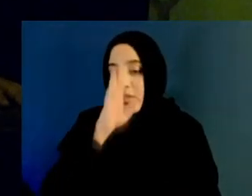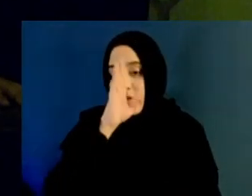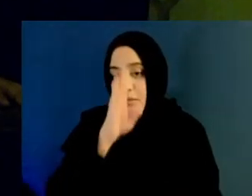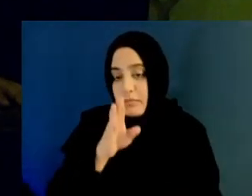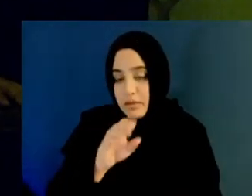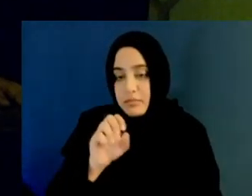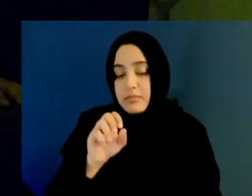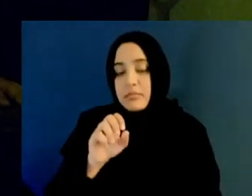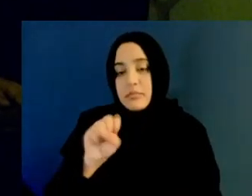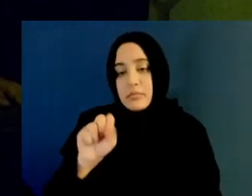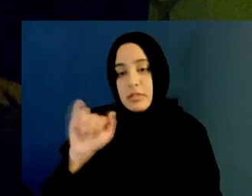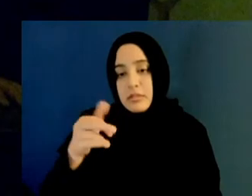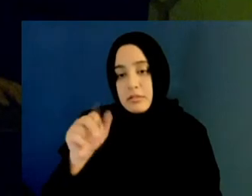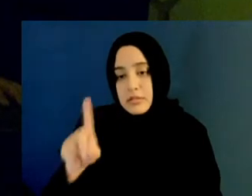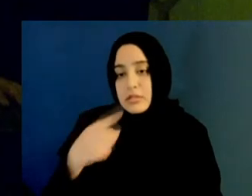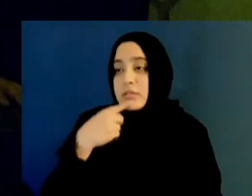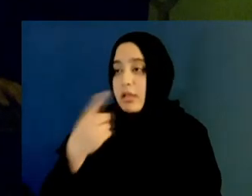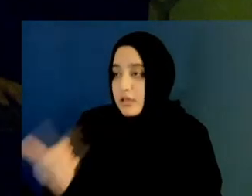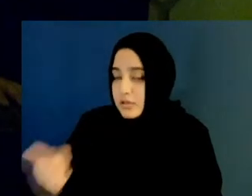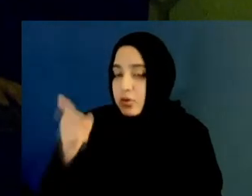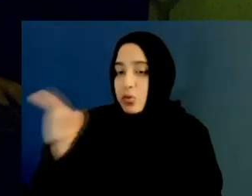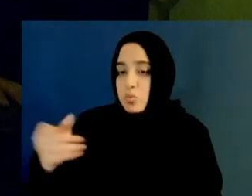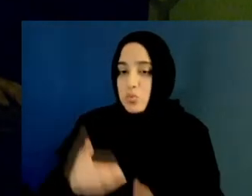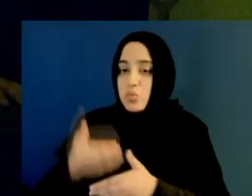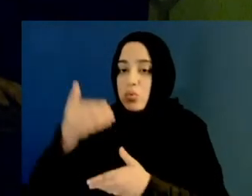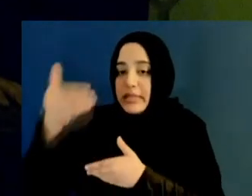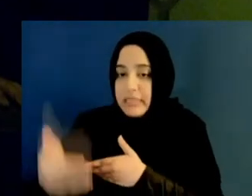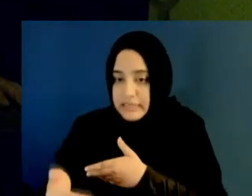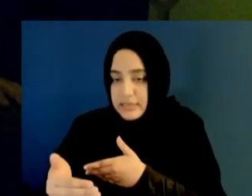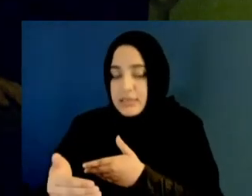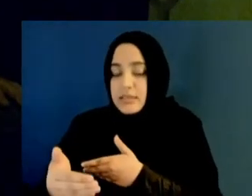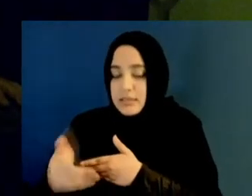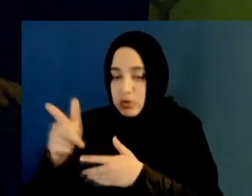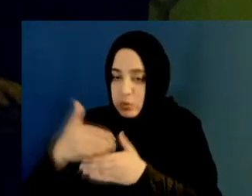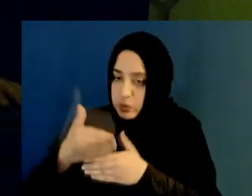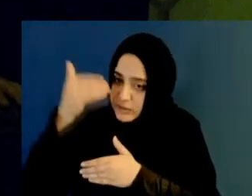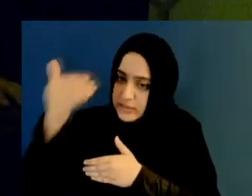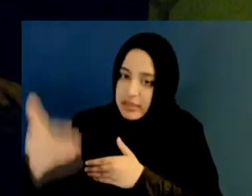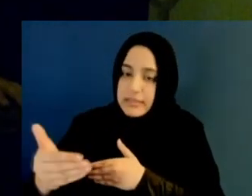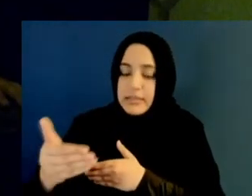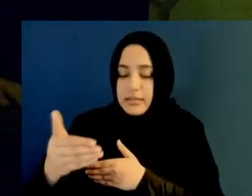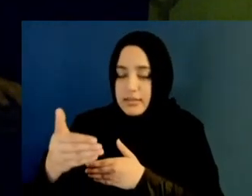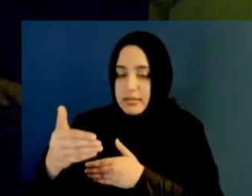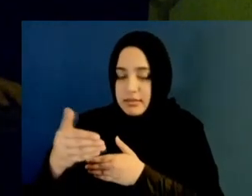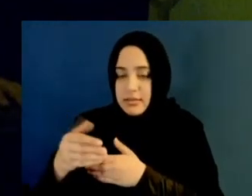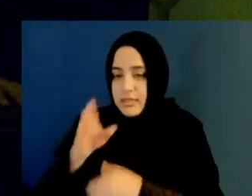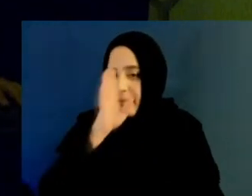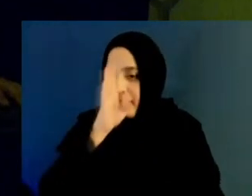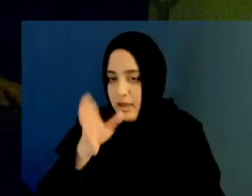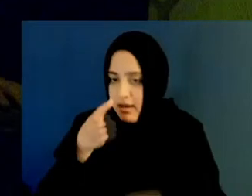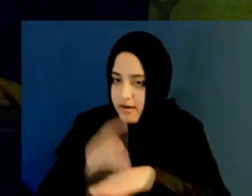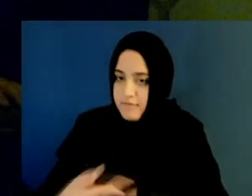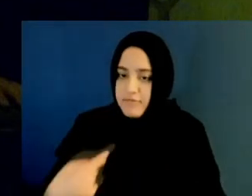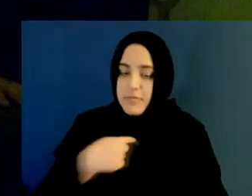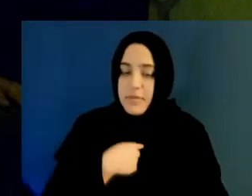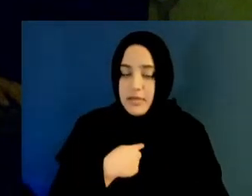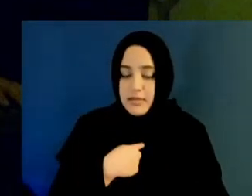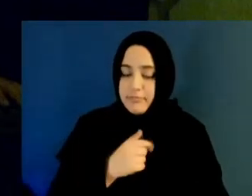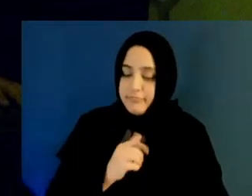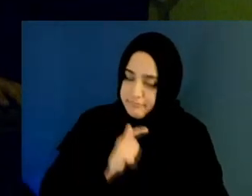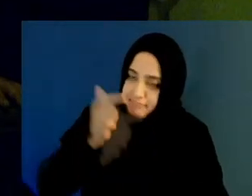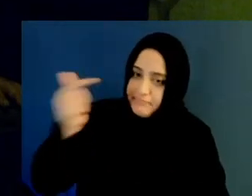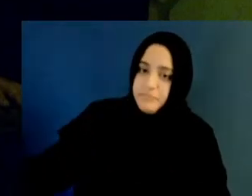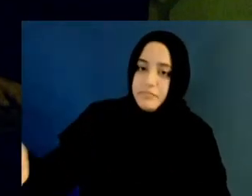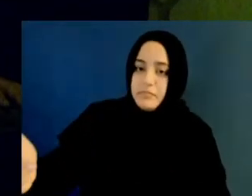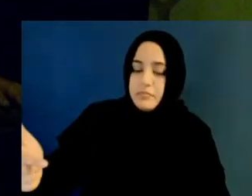next Imam al-Hujja al-Ma'soom on earth after him. Imam Zainul Abidin gives him the